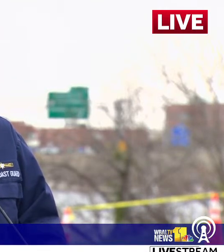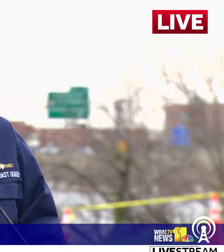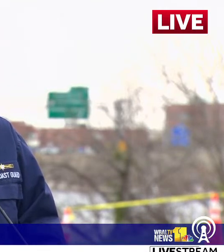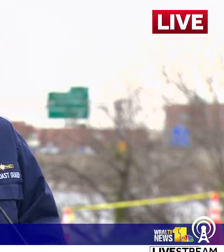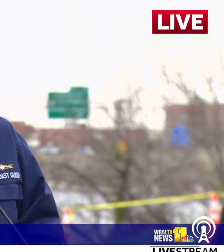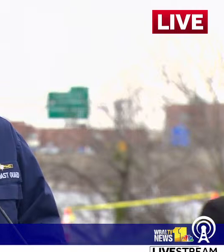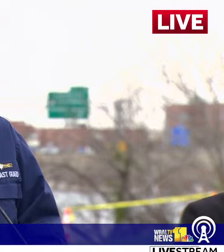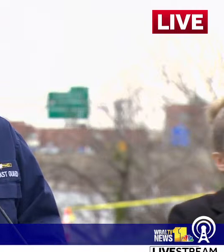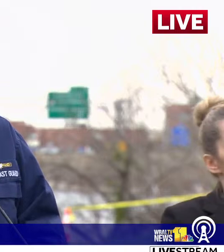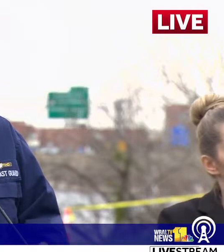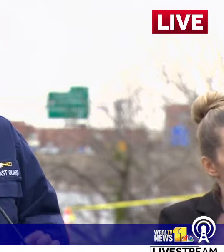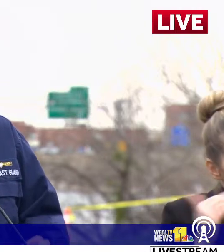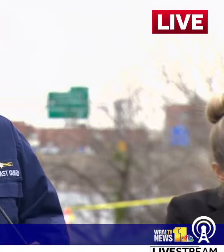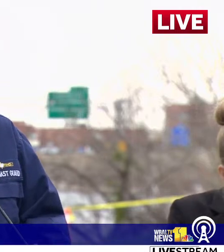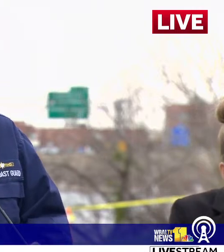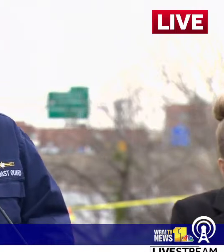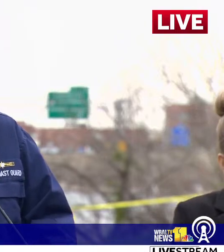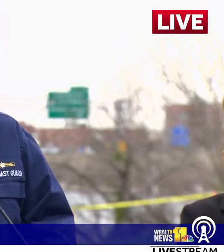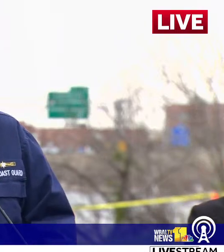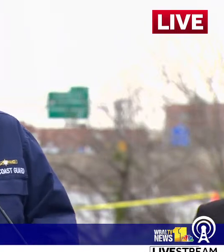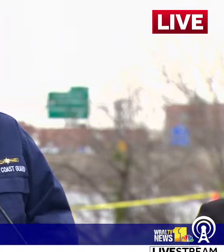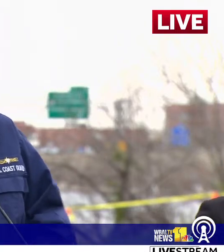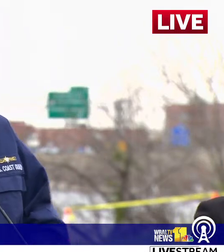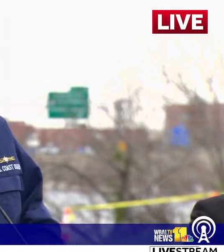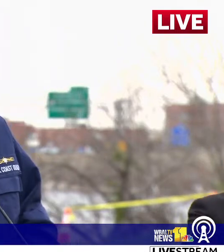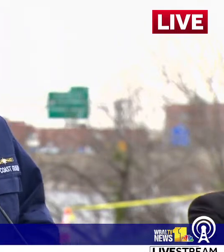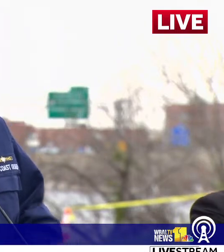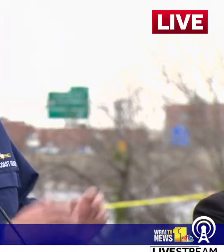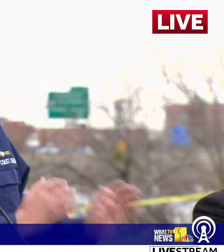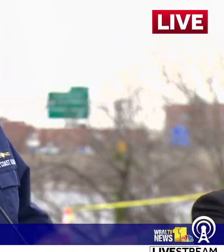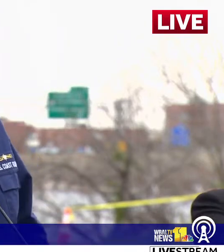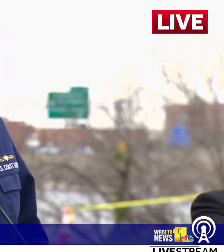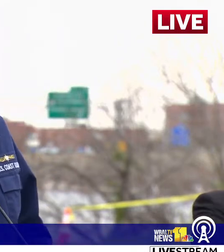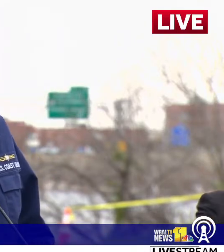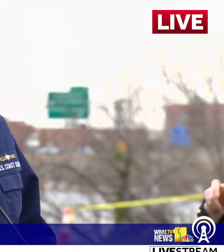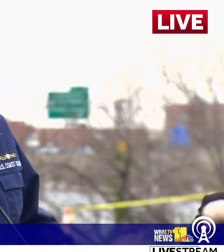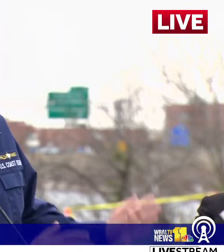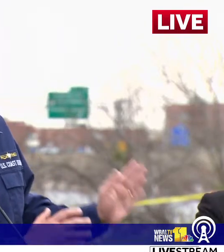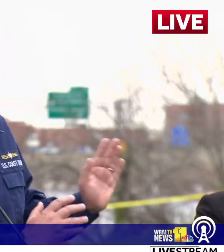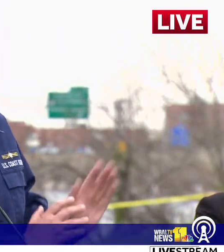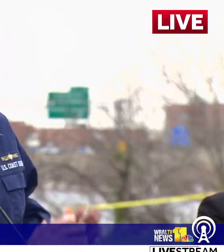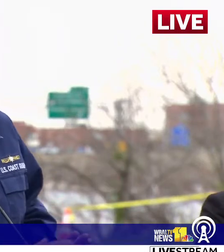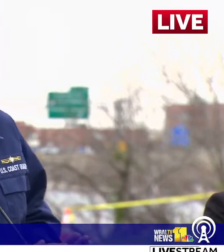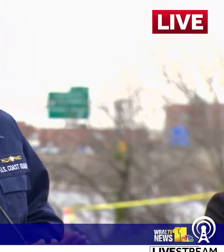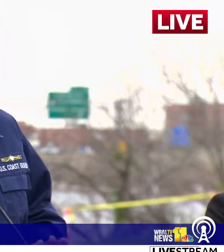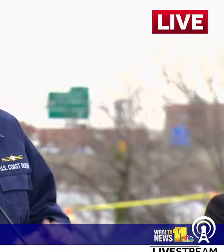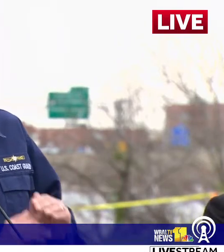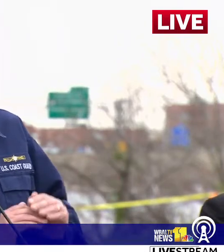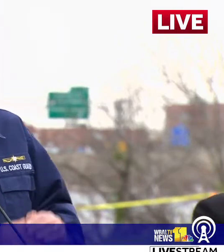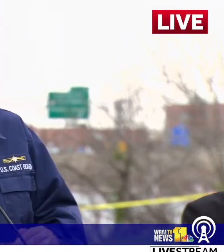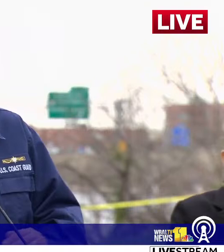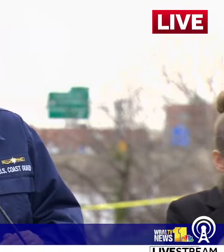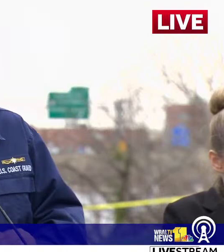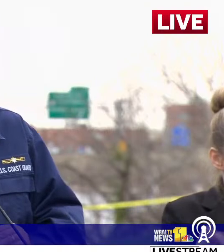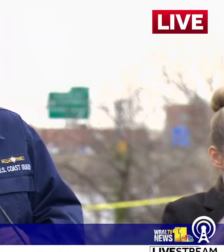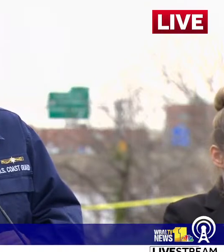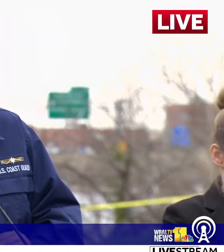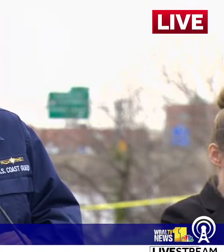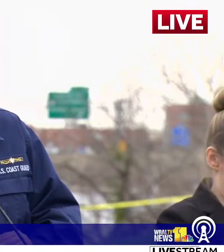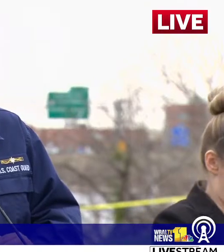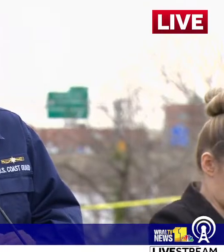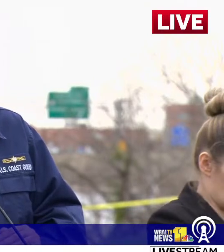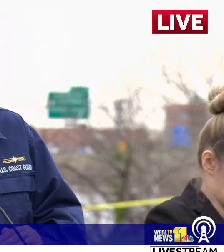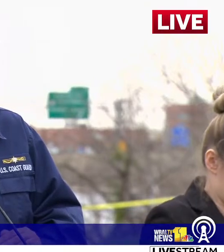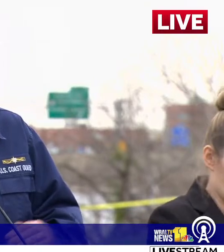we are doing this simultaneously as we continue to plan to reopen the deep draft channel also. If this